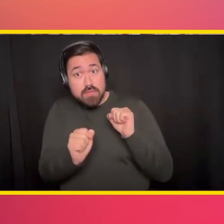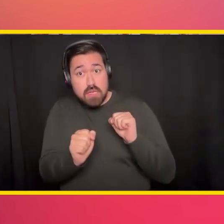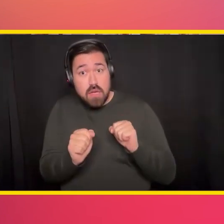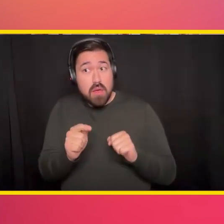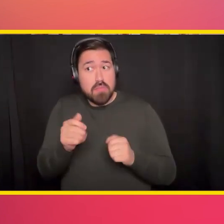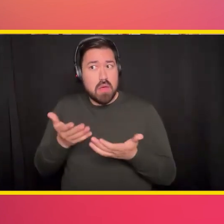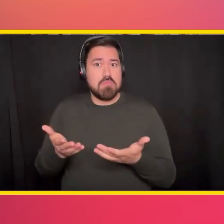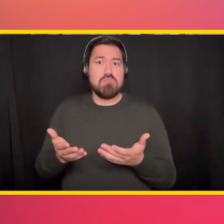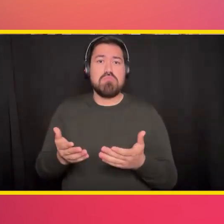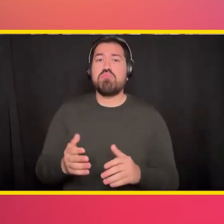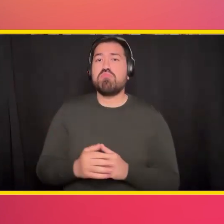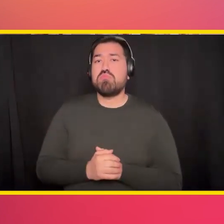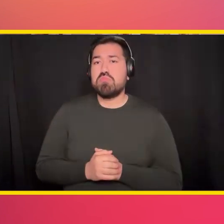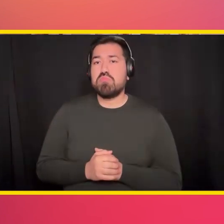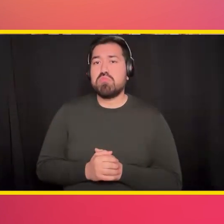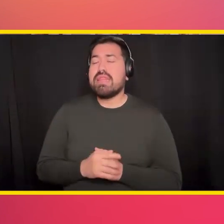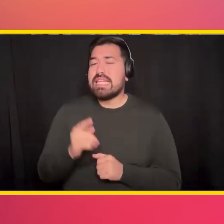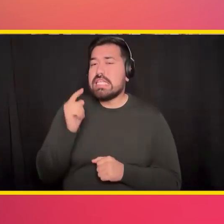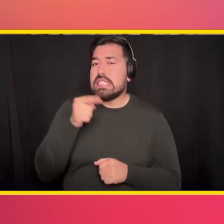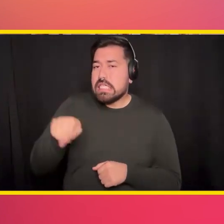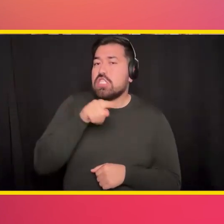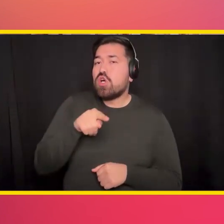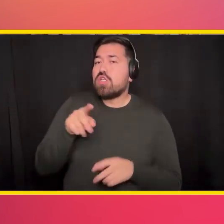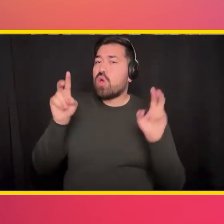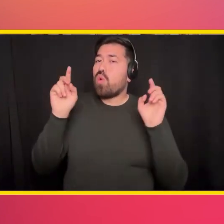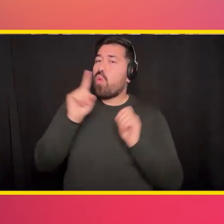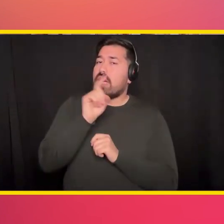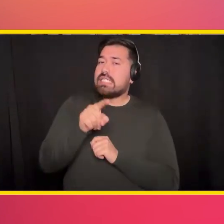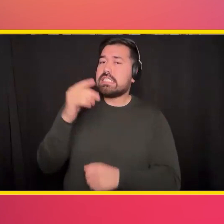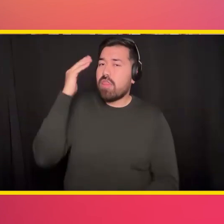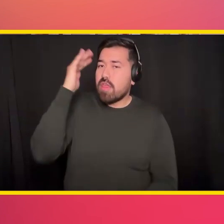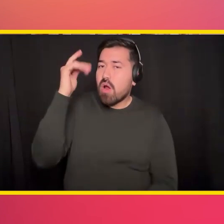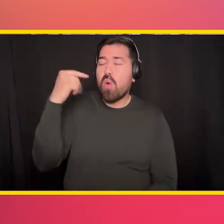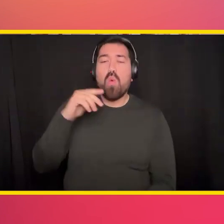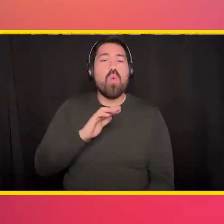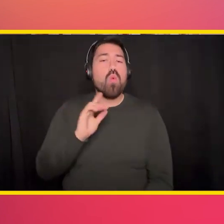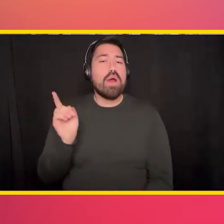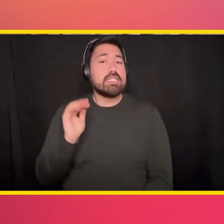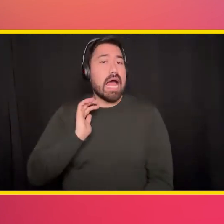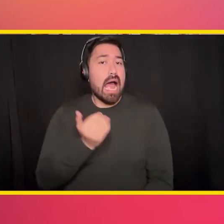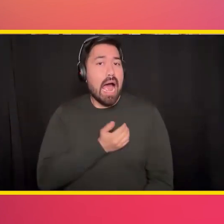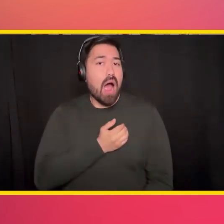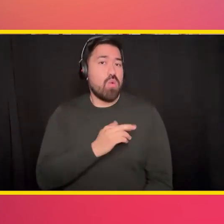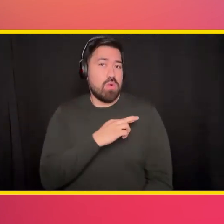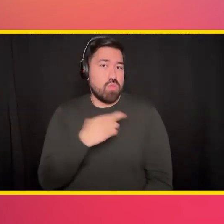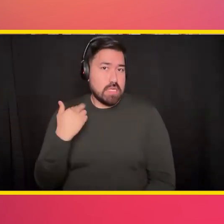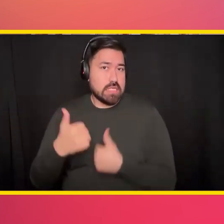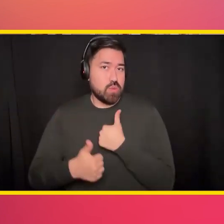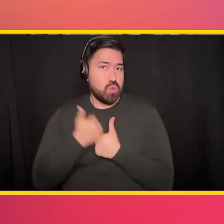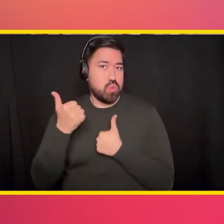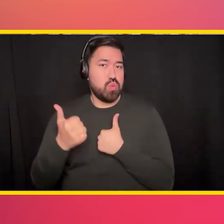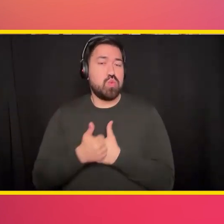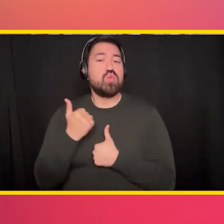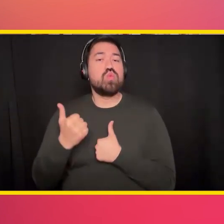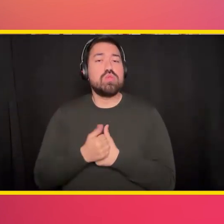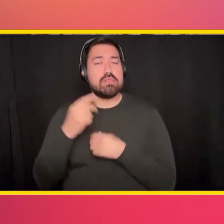like theoretical questions we have to ask ourselves to know where is our risk aversion? Yeah, I